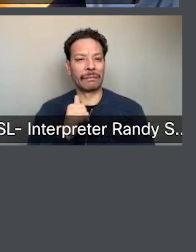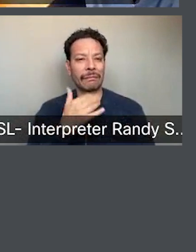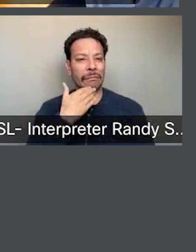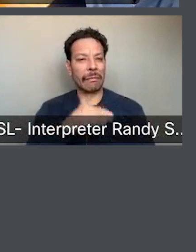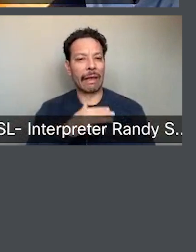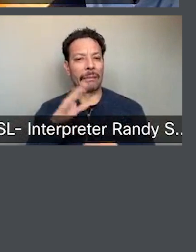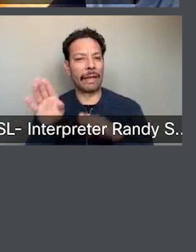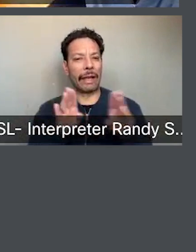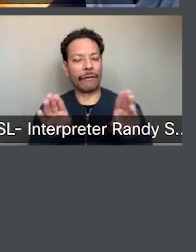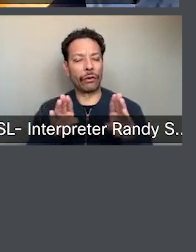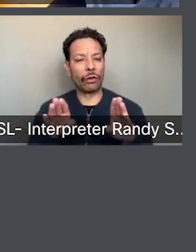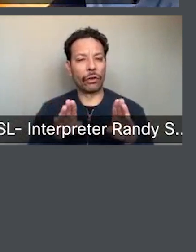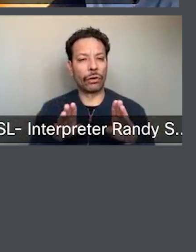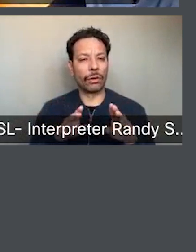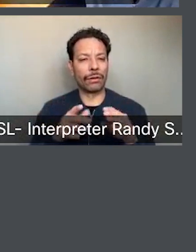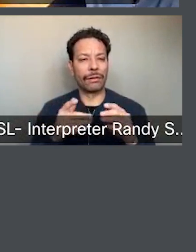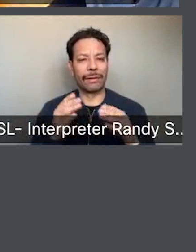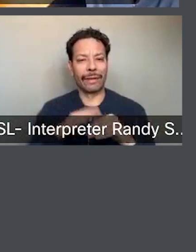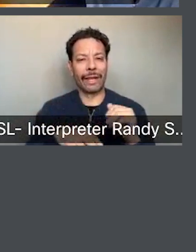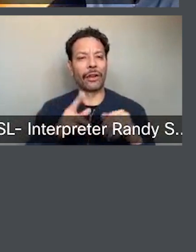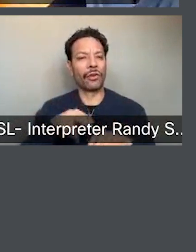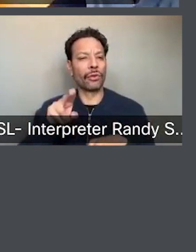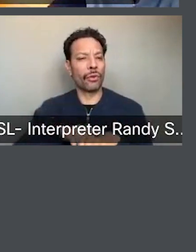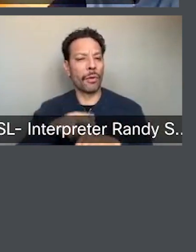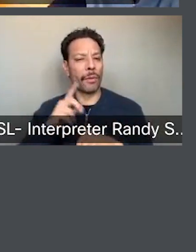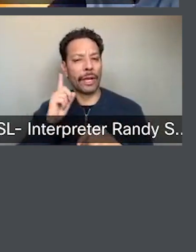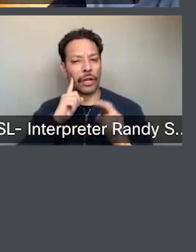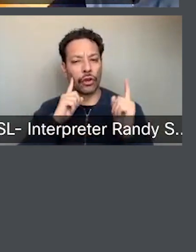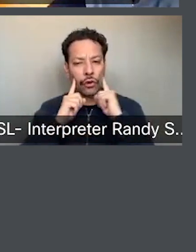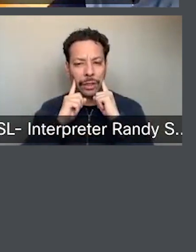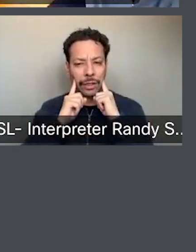relative to their normal hearing counterparts.